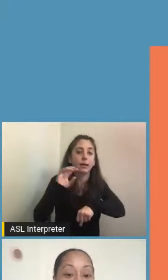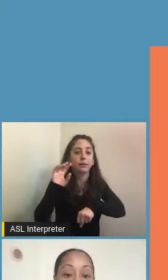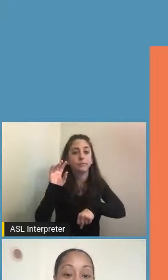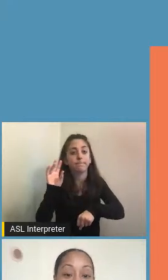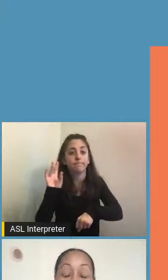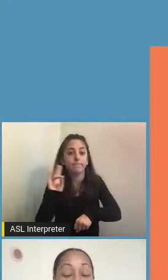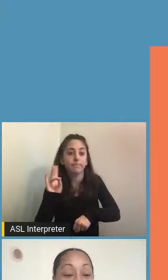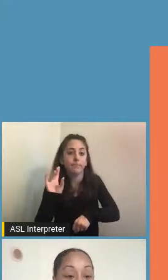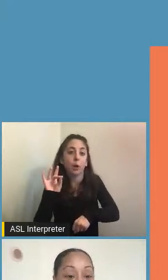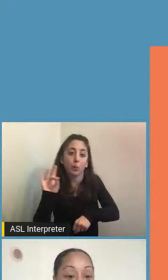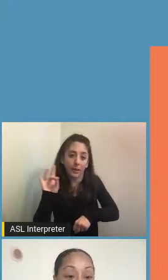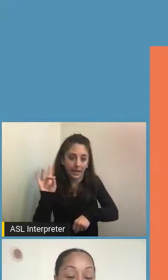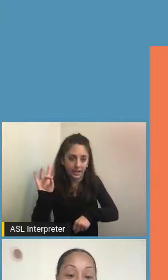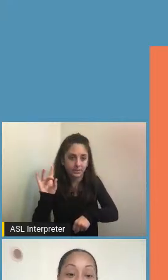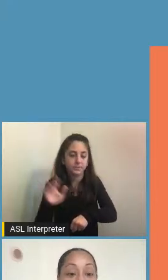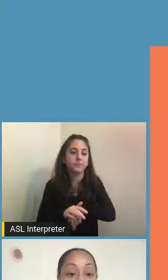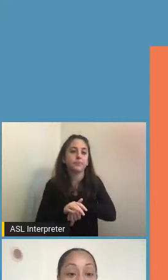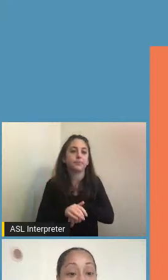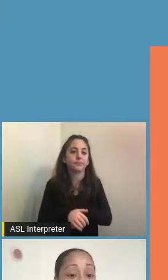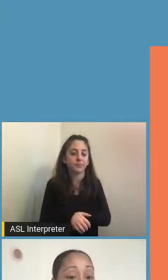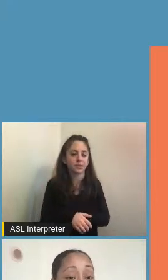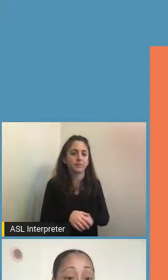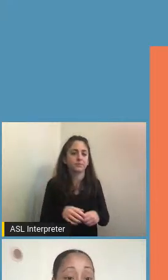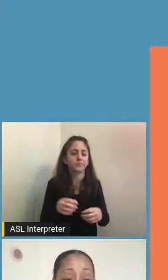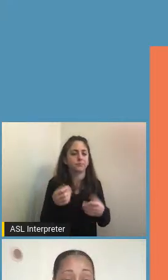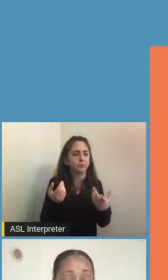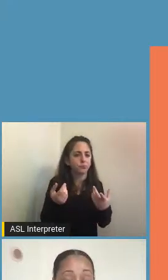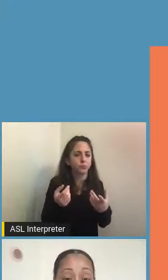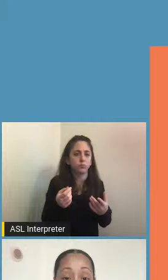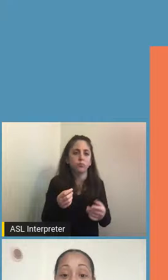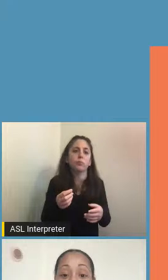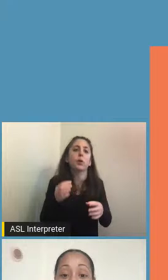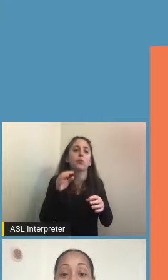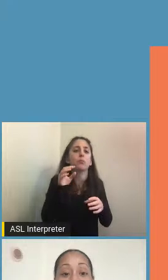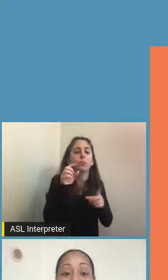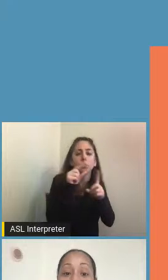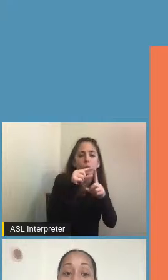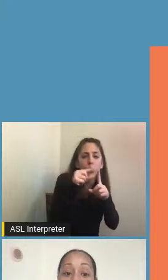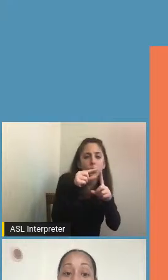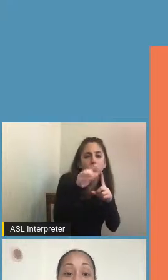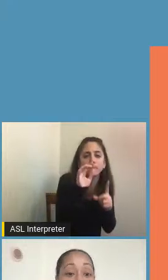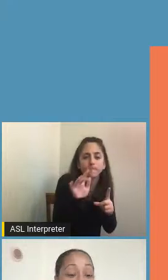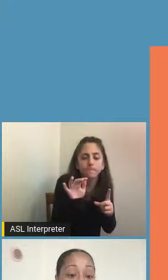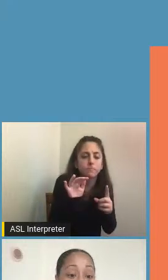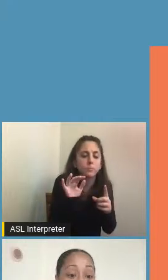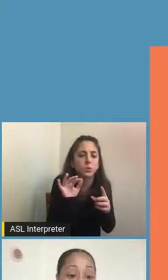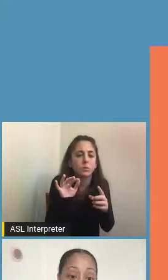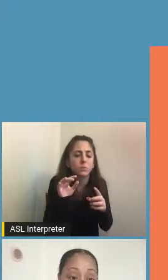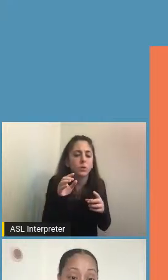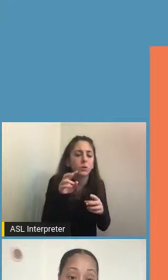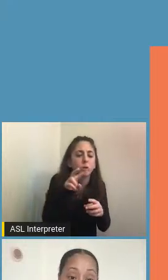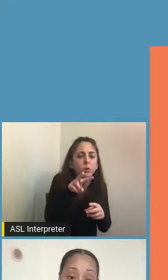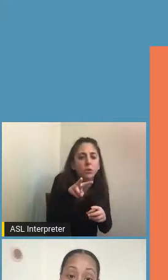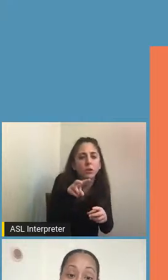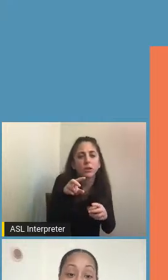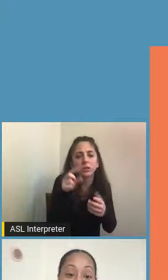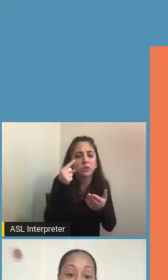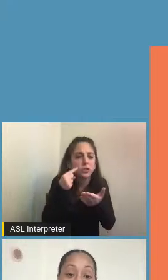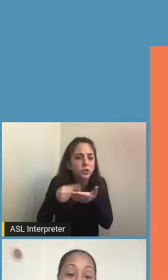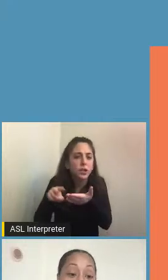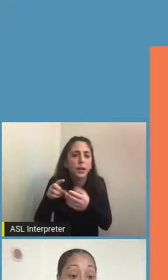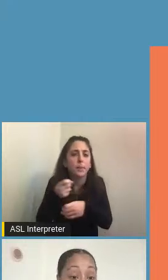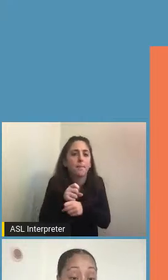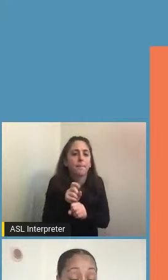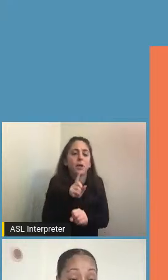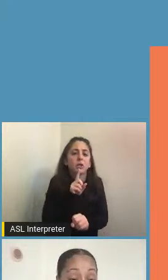done all of your due diligence in spell checking and fact checking. Make sure that you've done your due diligence when it comes